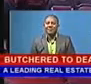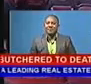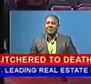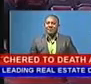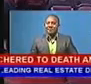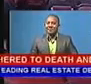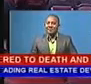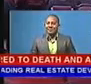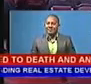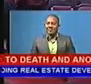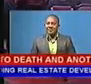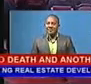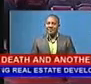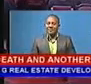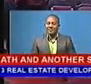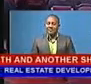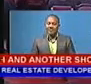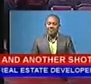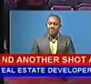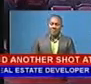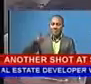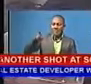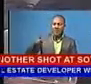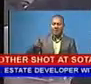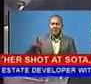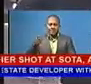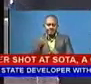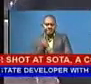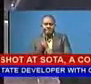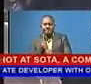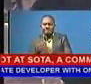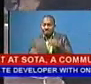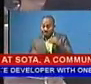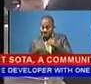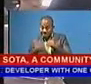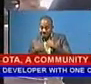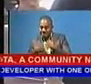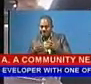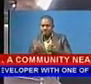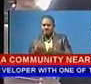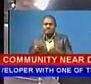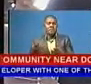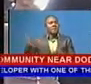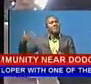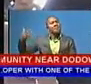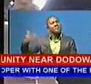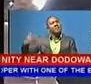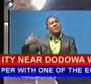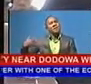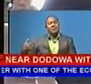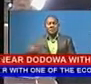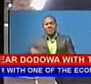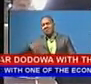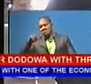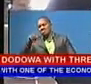Lord, I would also just briefly add that this is a matter on which we had earlier